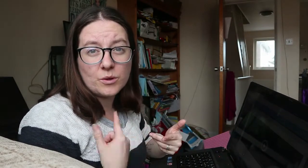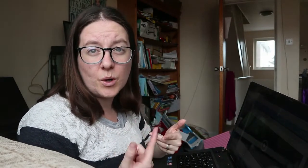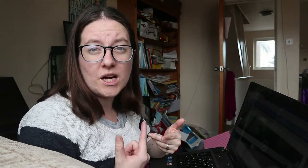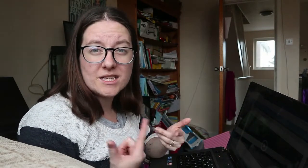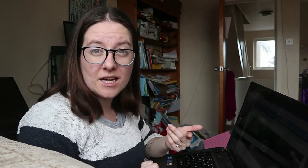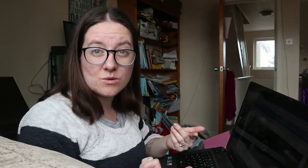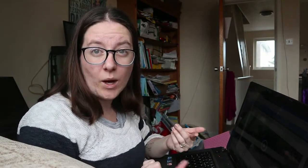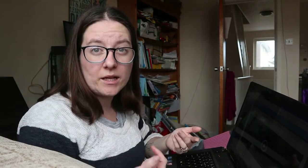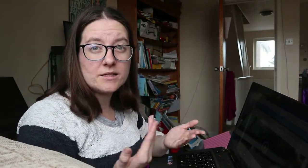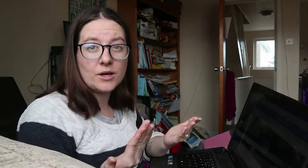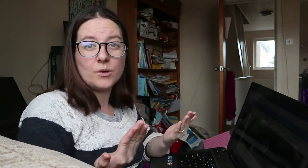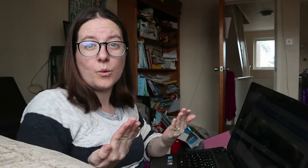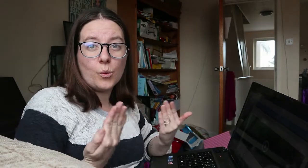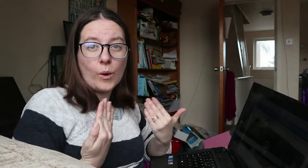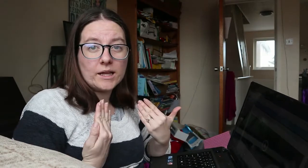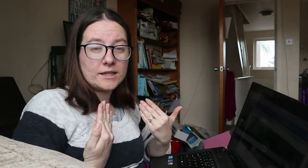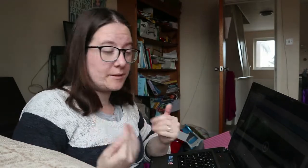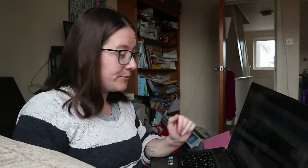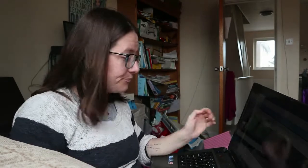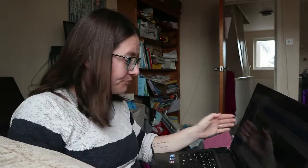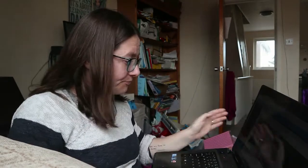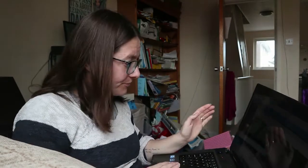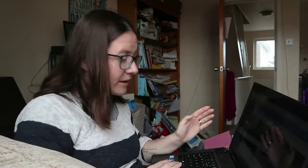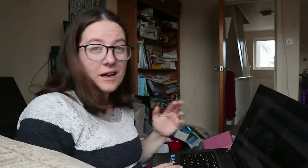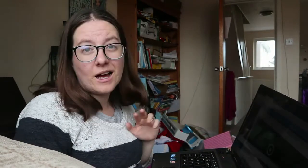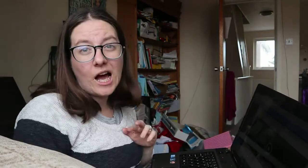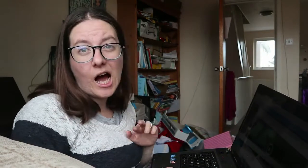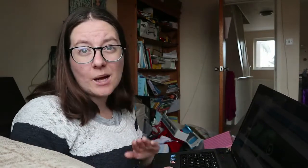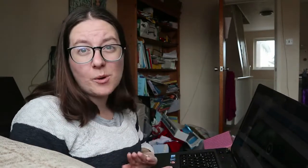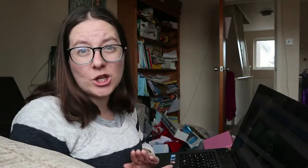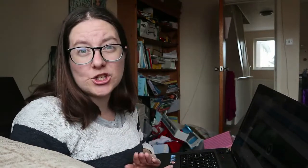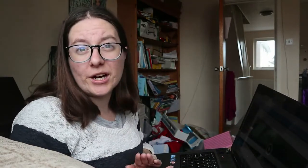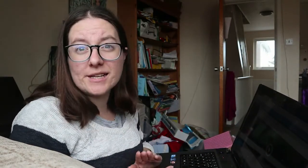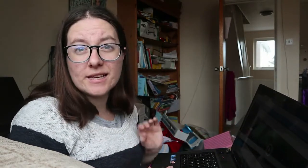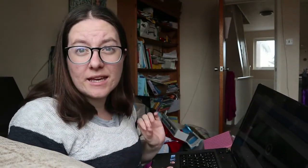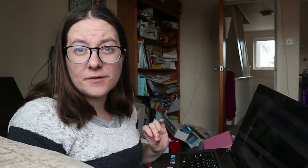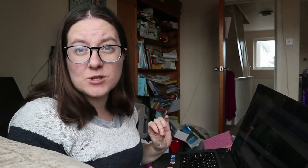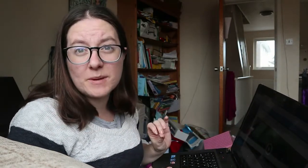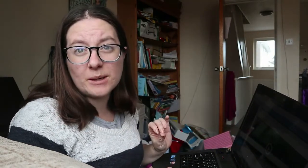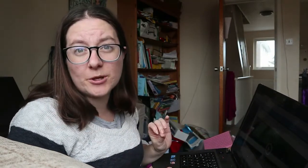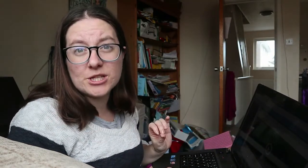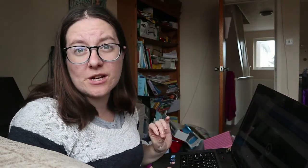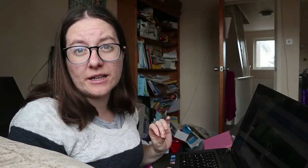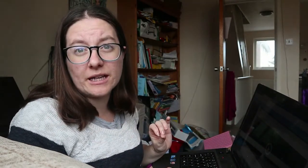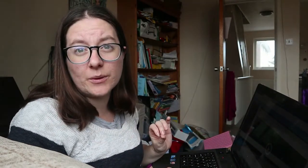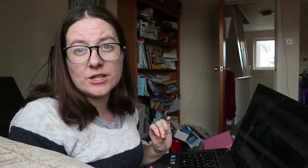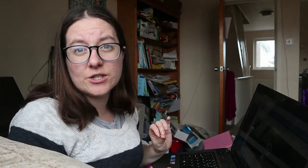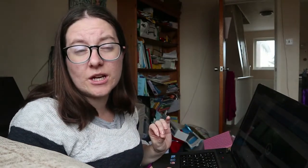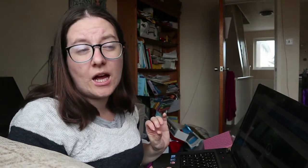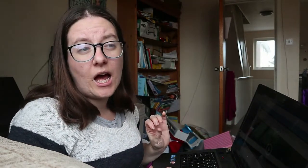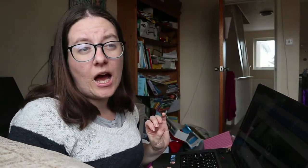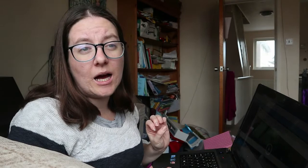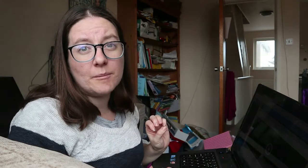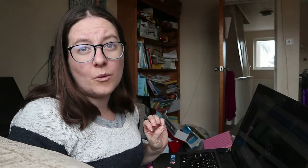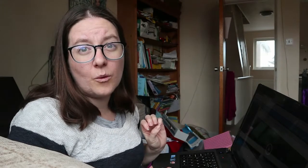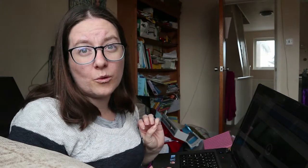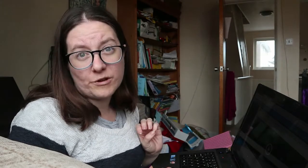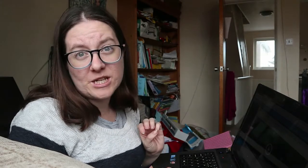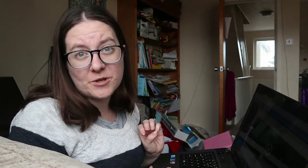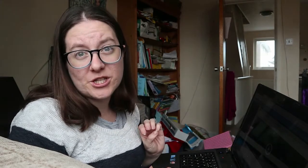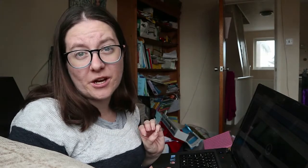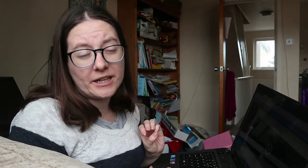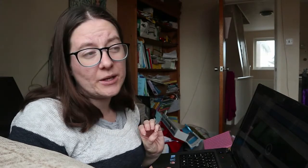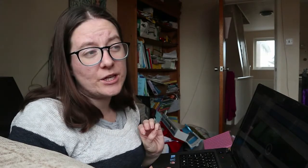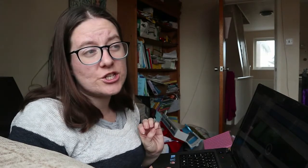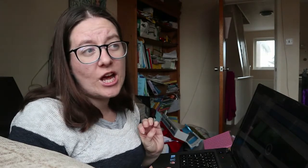know the word as well. So, welcome. I apologise if you speak British Sign Language or